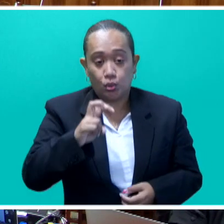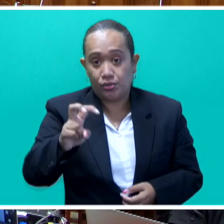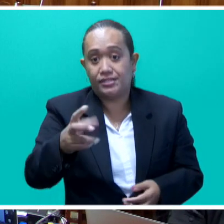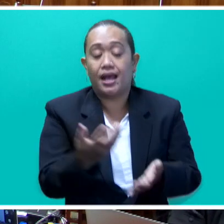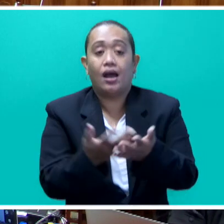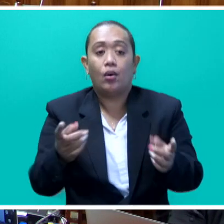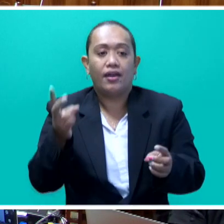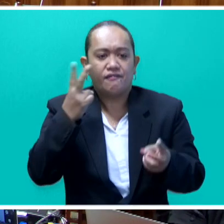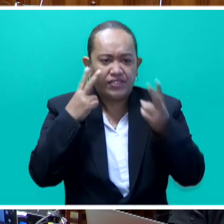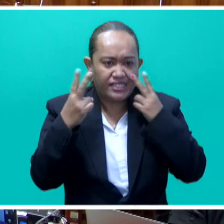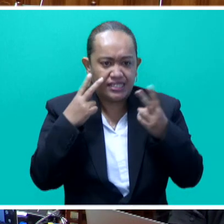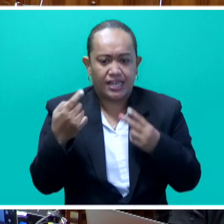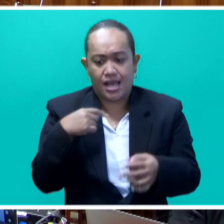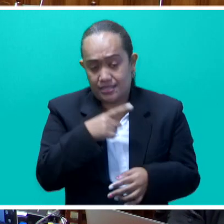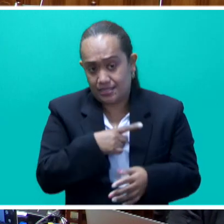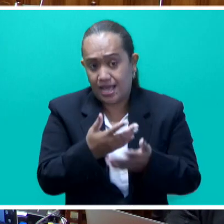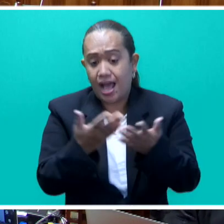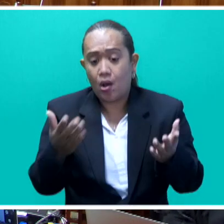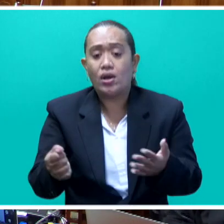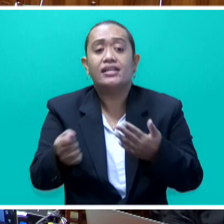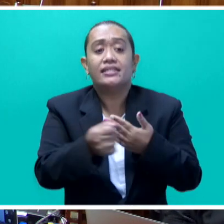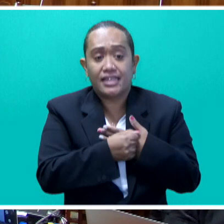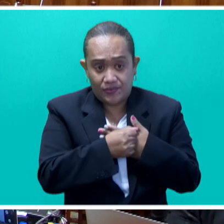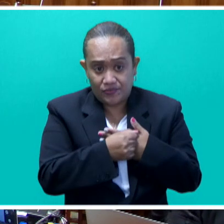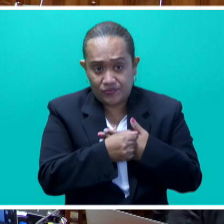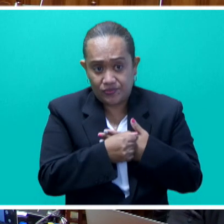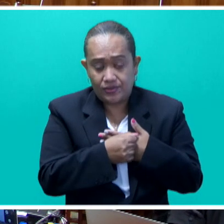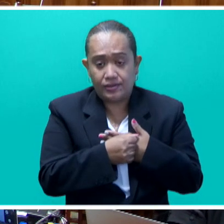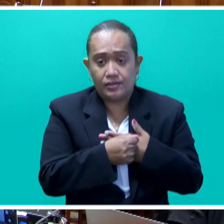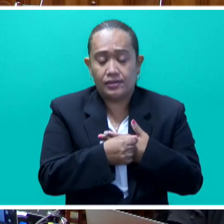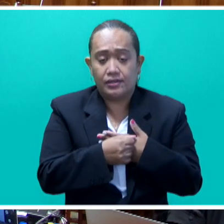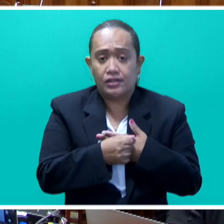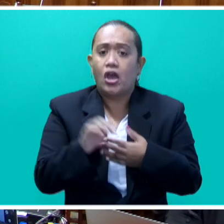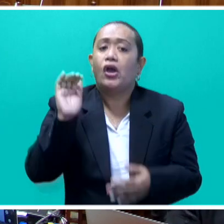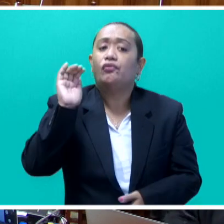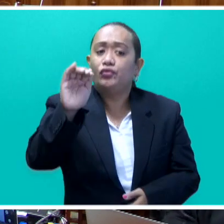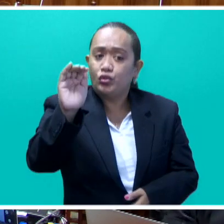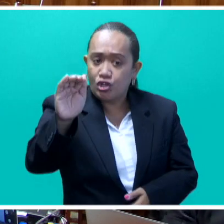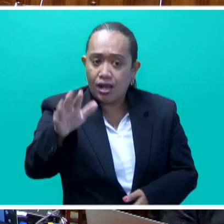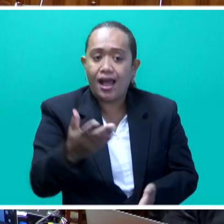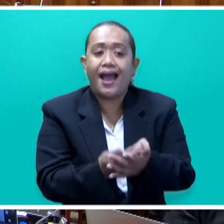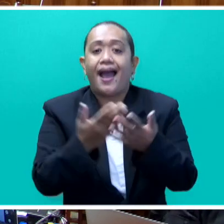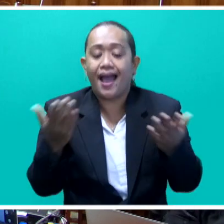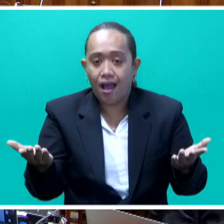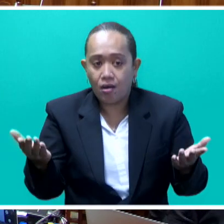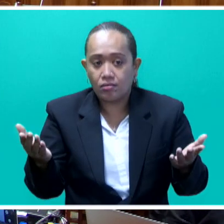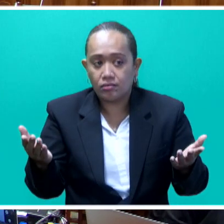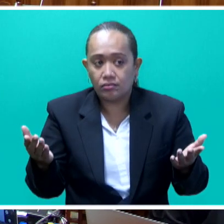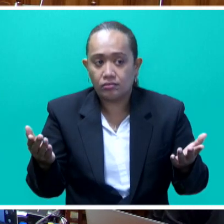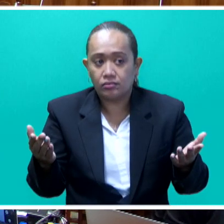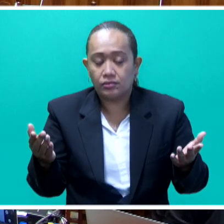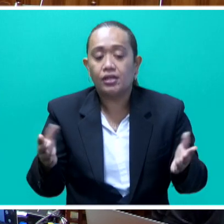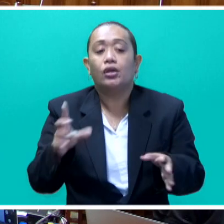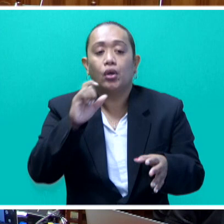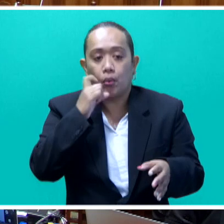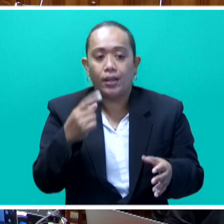creating awareness on COVID-safe business operations. We are future-proofing our businesses and giving confidence to visitors that they will be safe